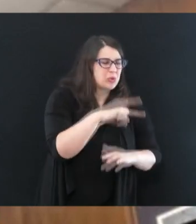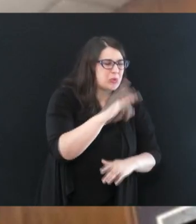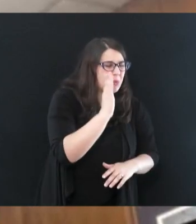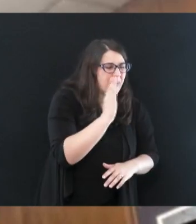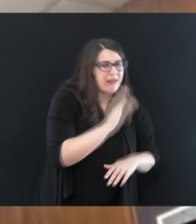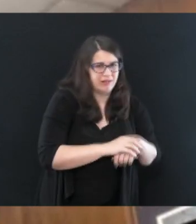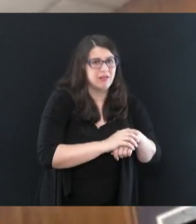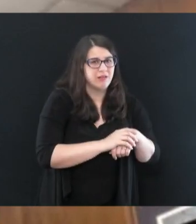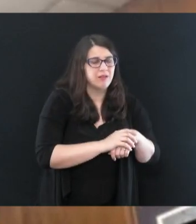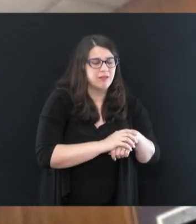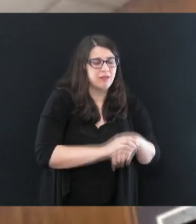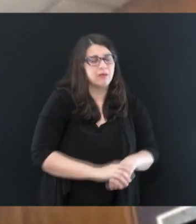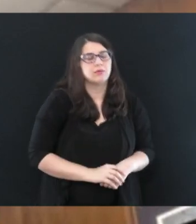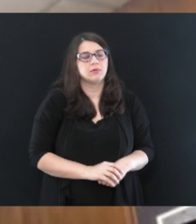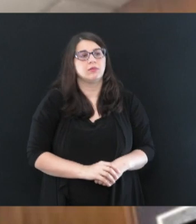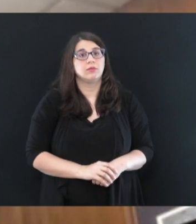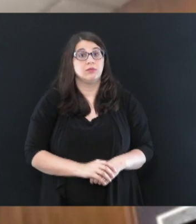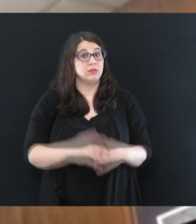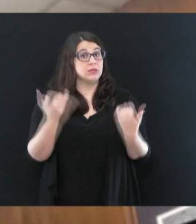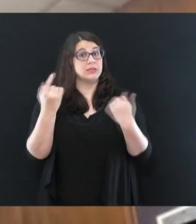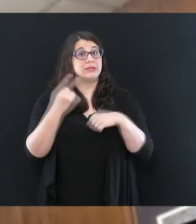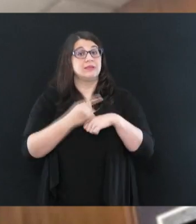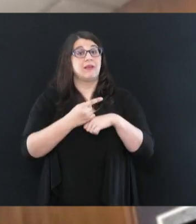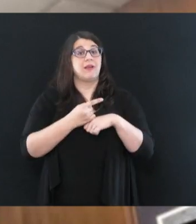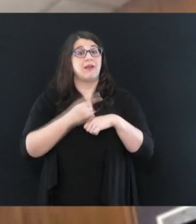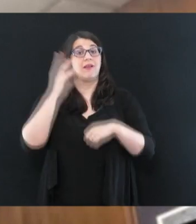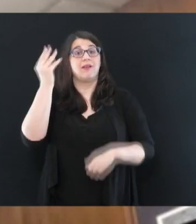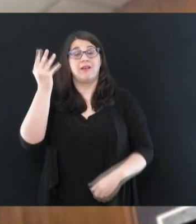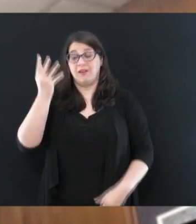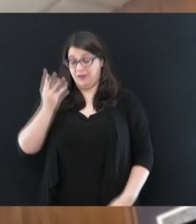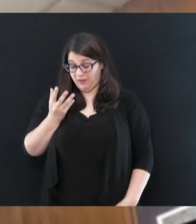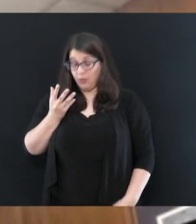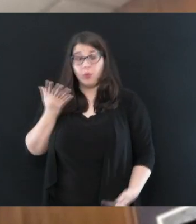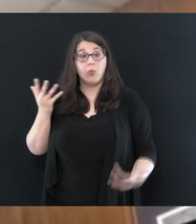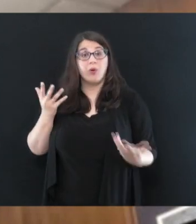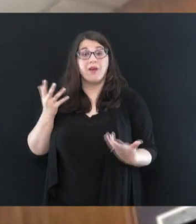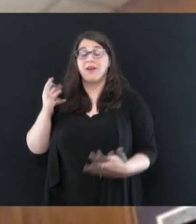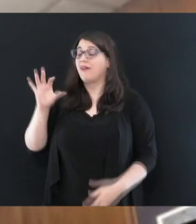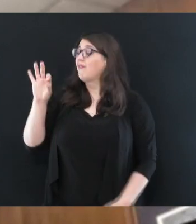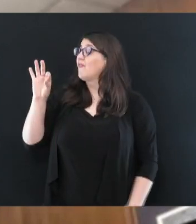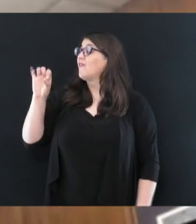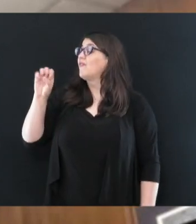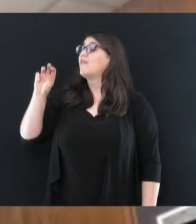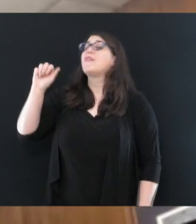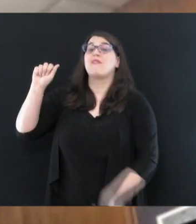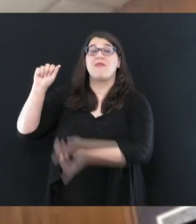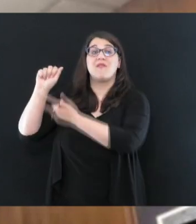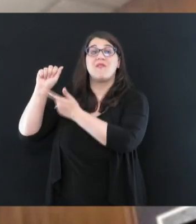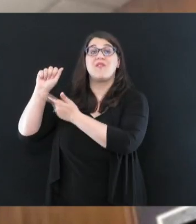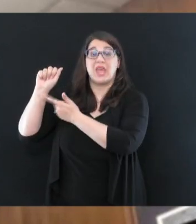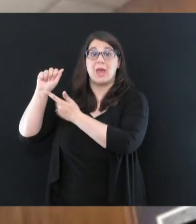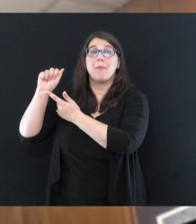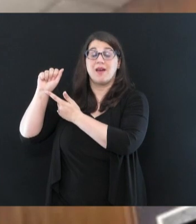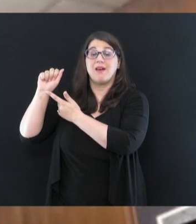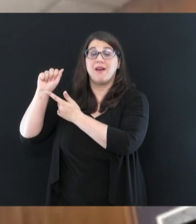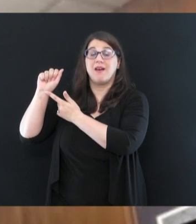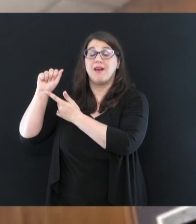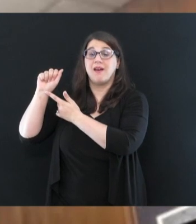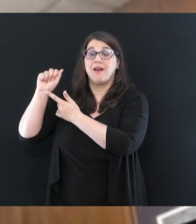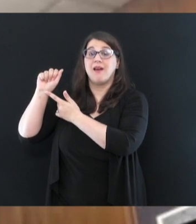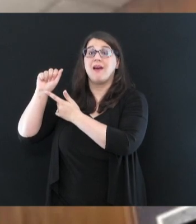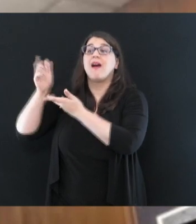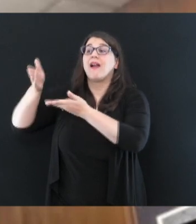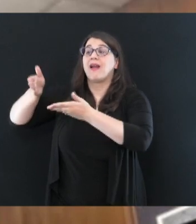we received notice that FEMA will allow us to add to our cap of